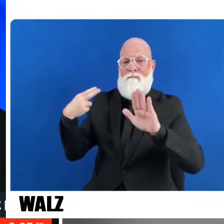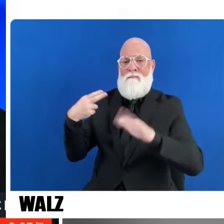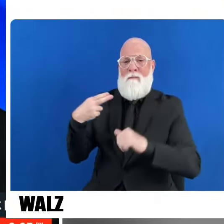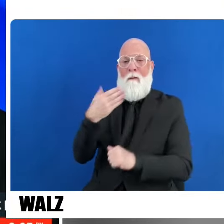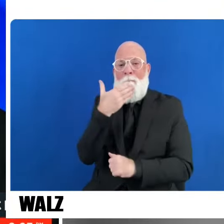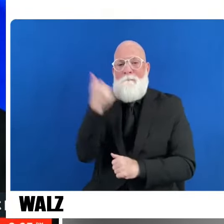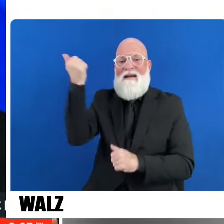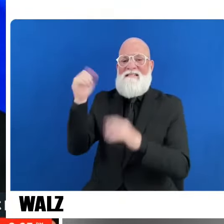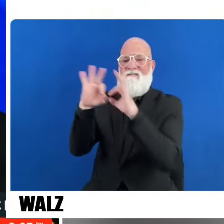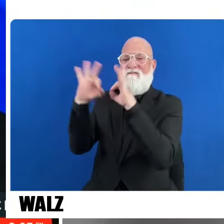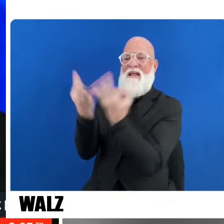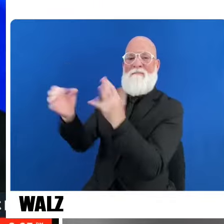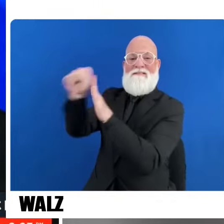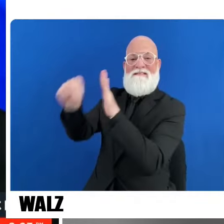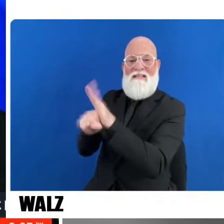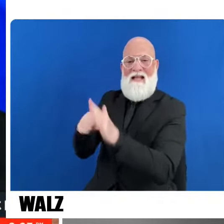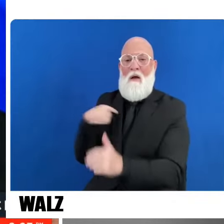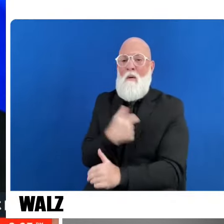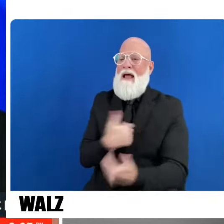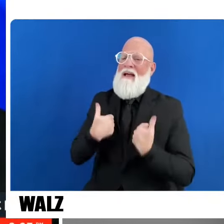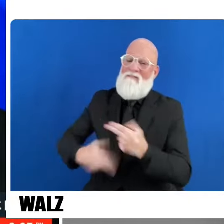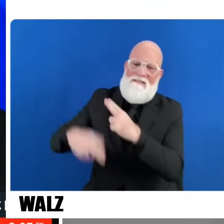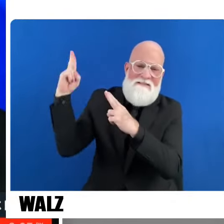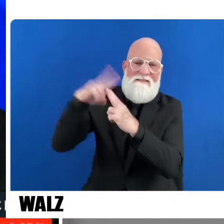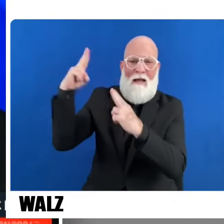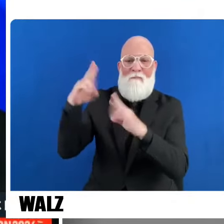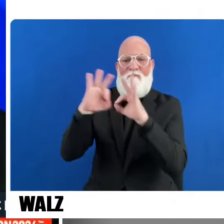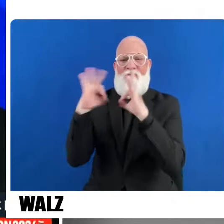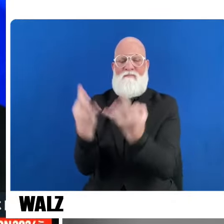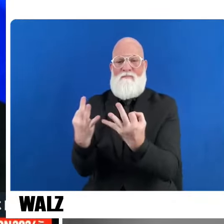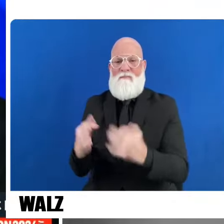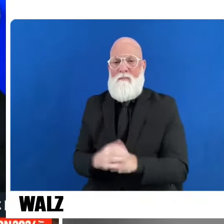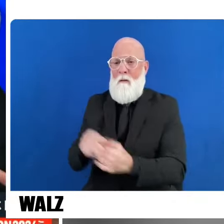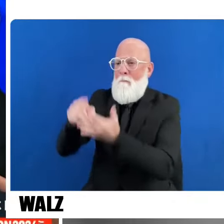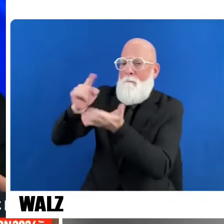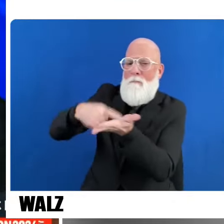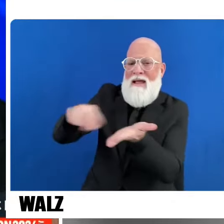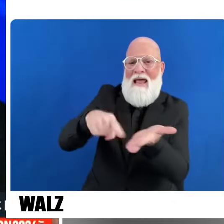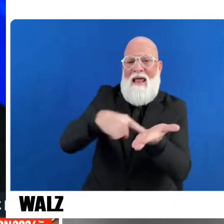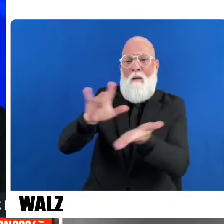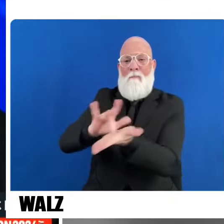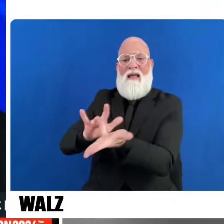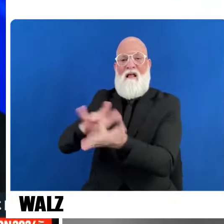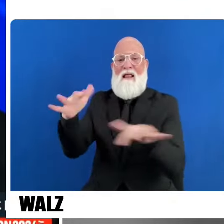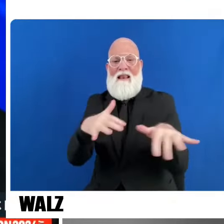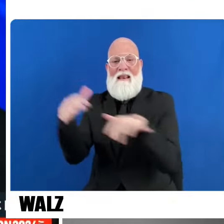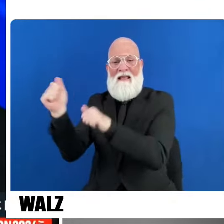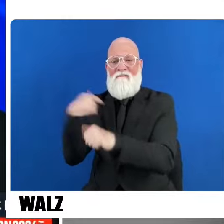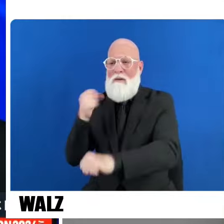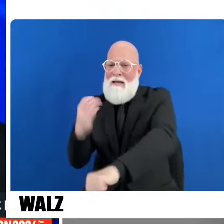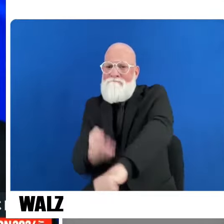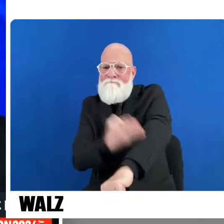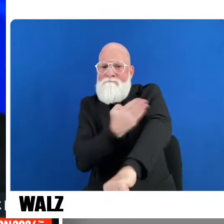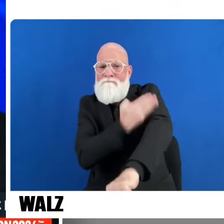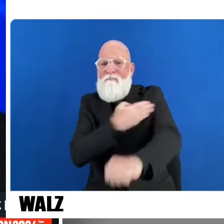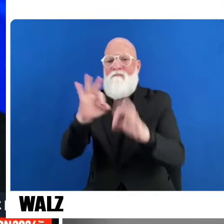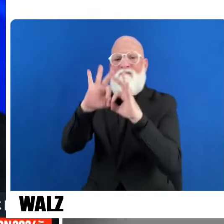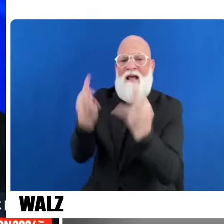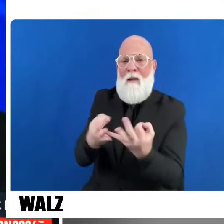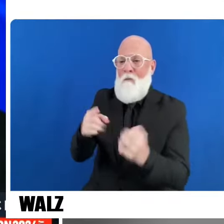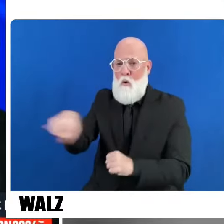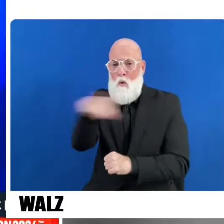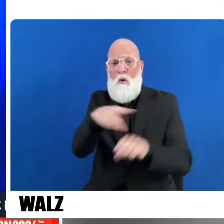paid family and medical leave and help with this will enhance our workforce, enhance our families, and make it easier to have the children that you want. Governor, your time is